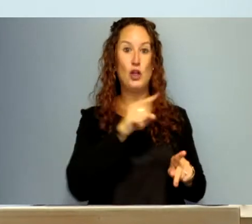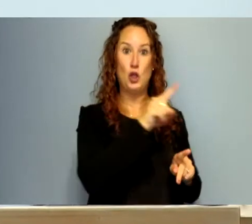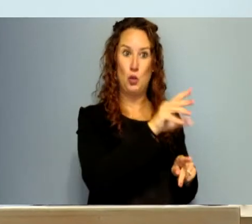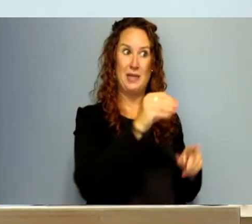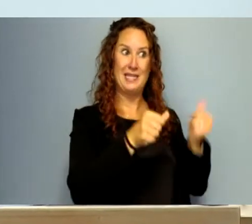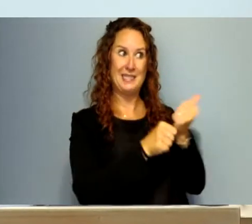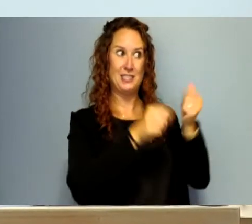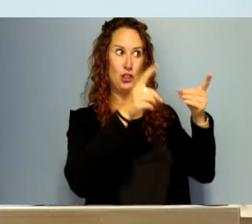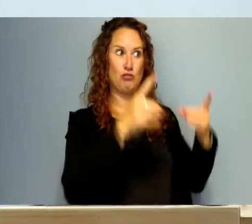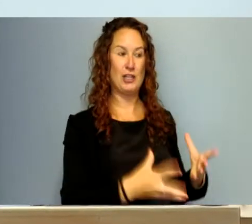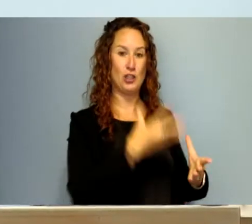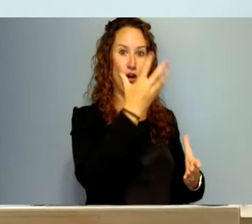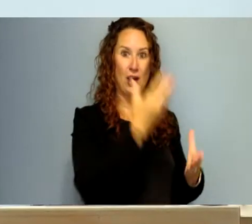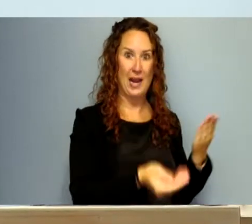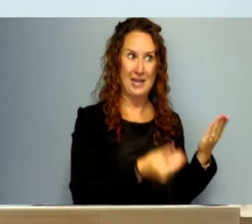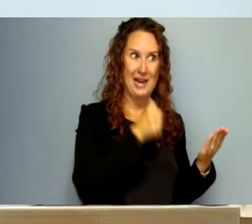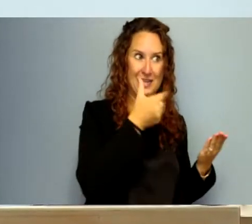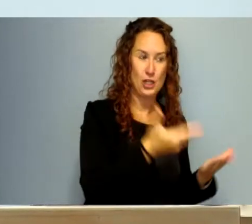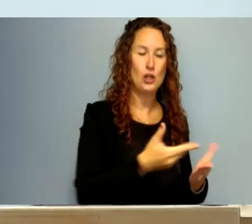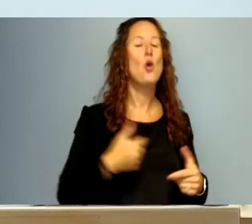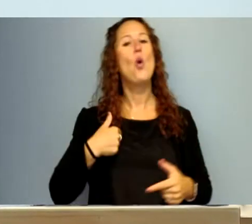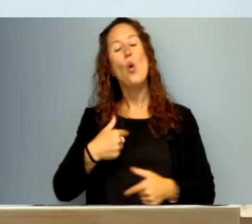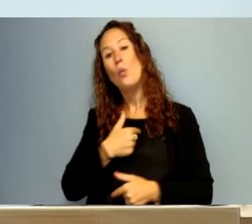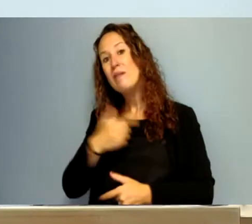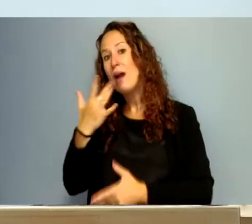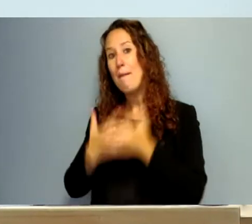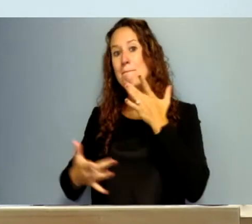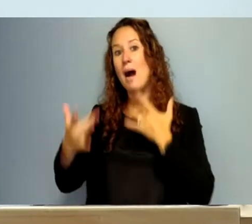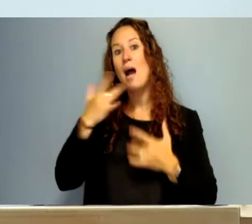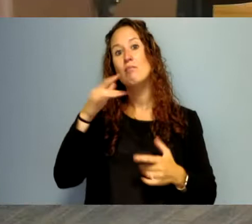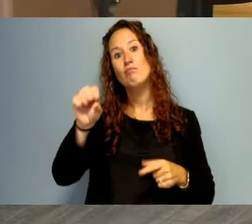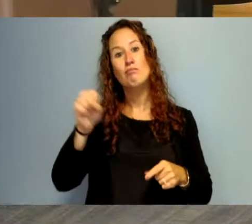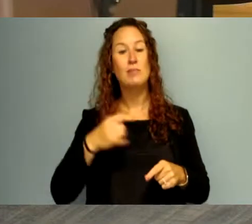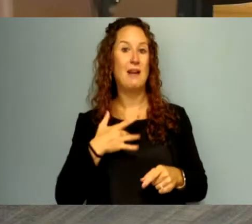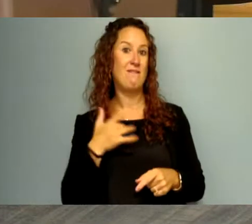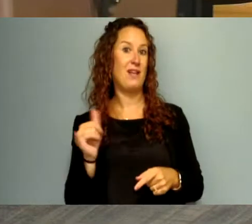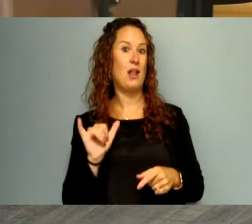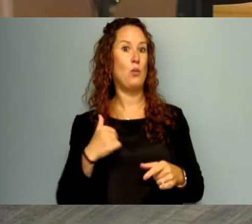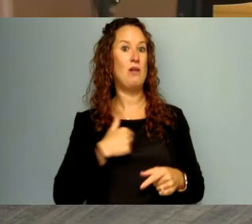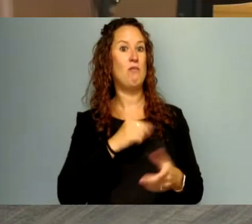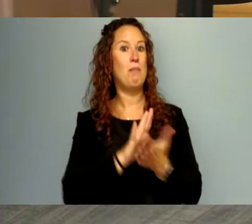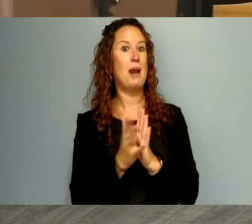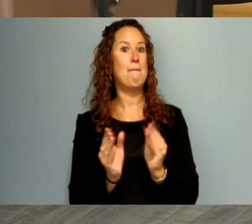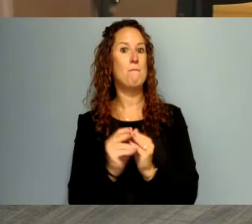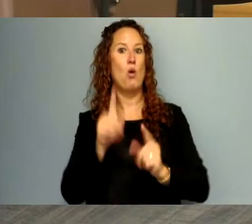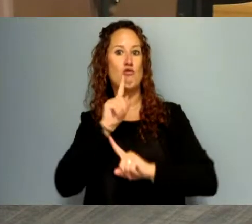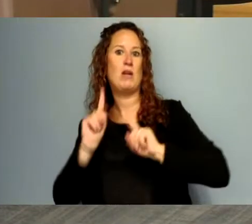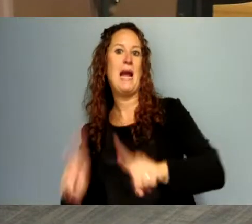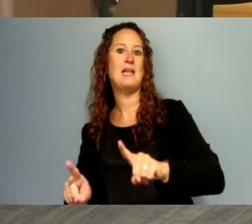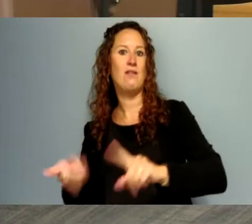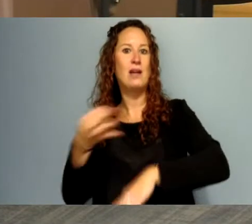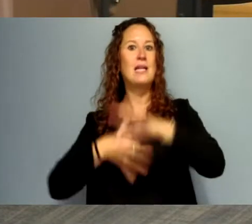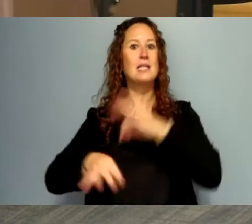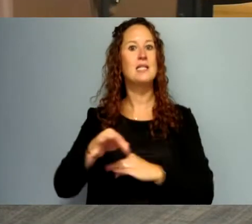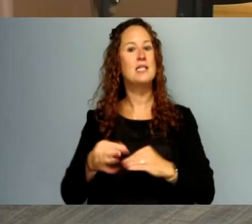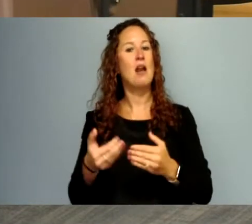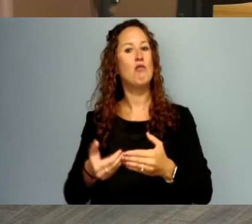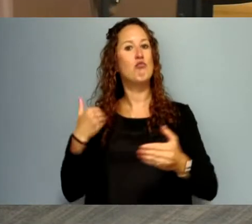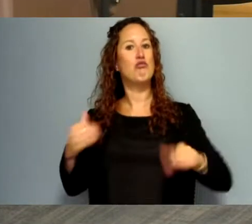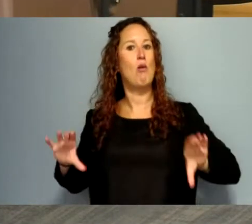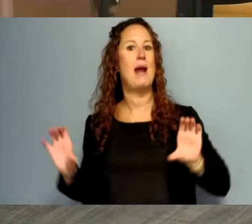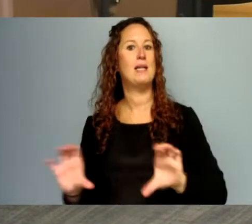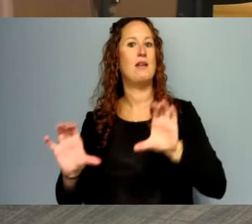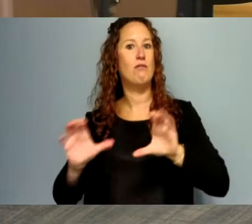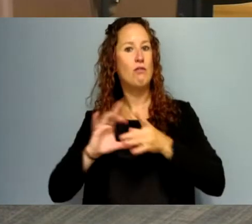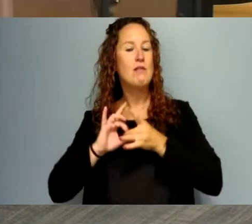out? We've gotten by, but like I said, I feel like we've become more reactive than proactive with training. I have some ideas that